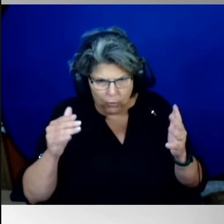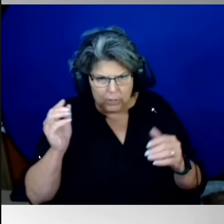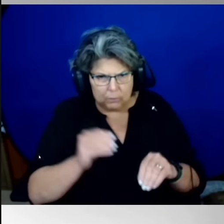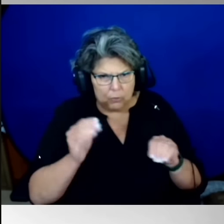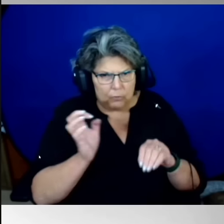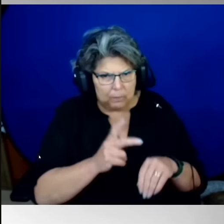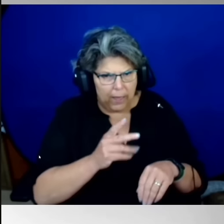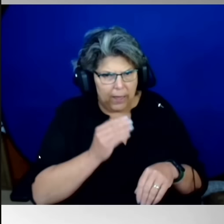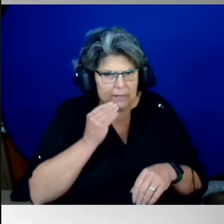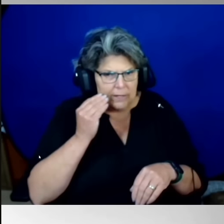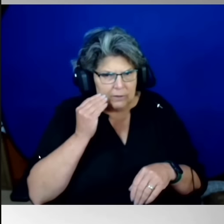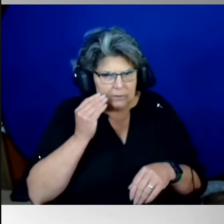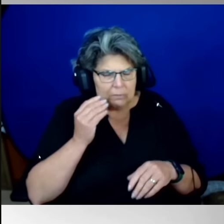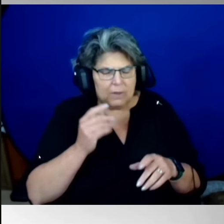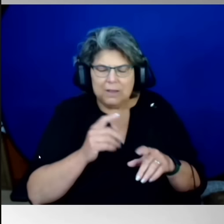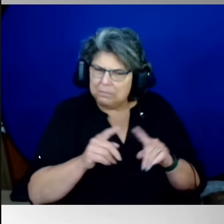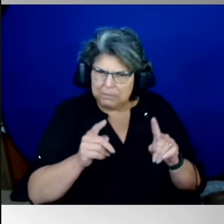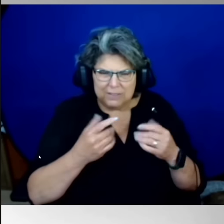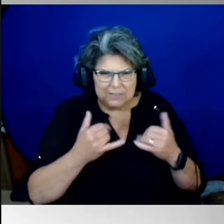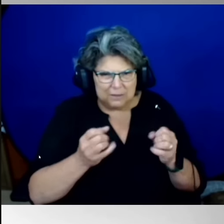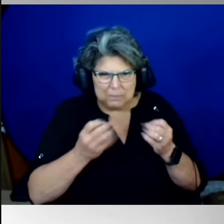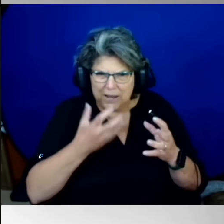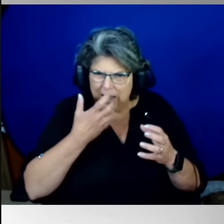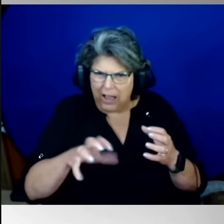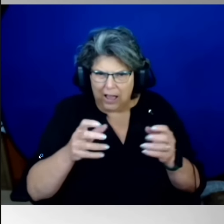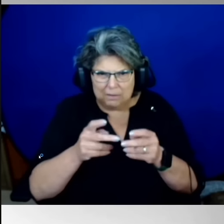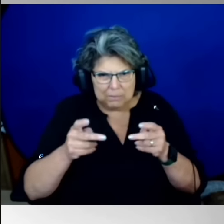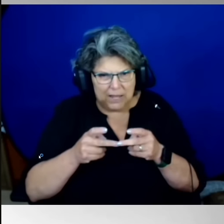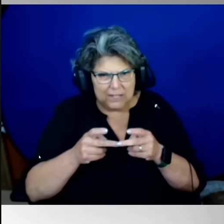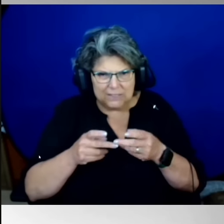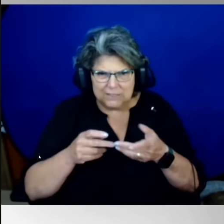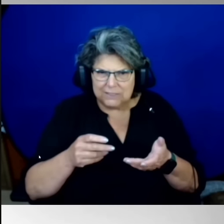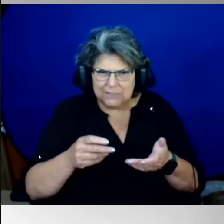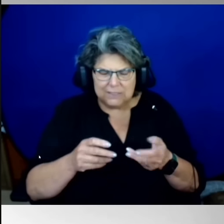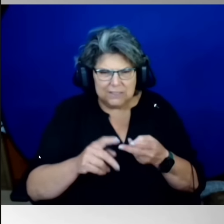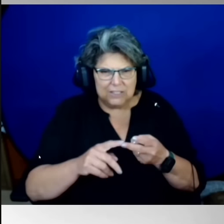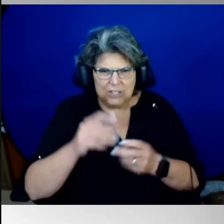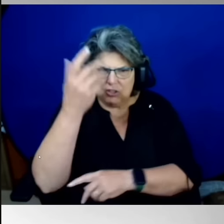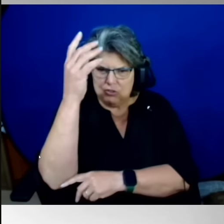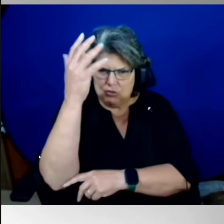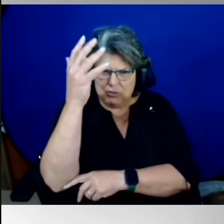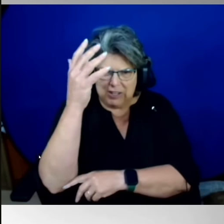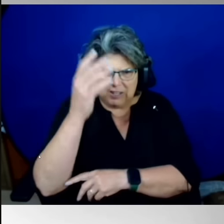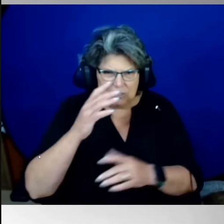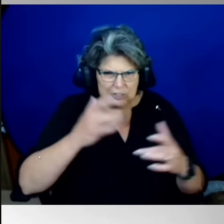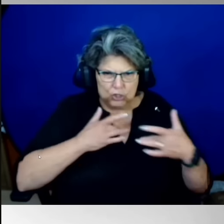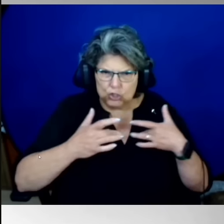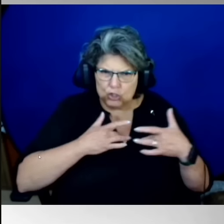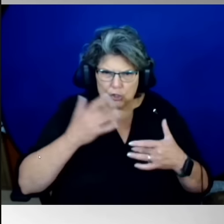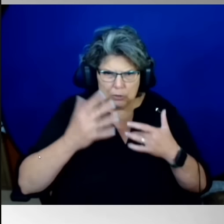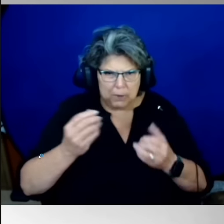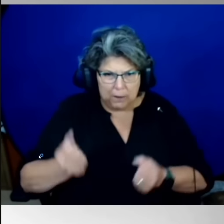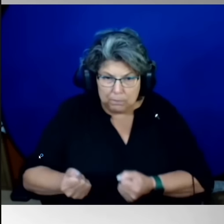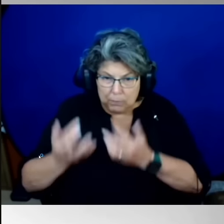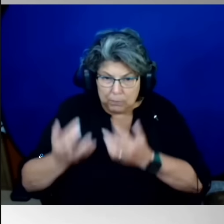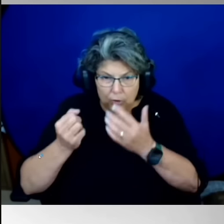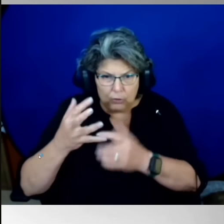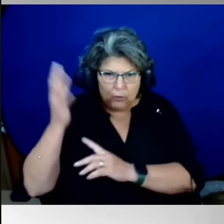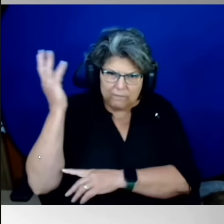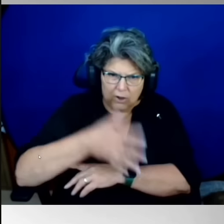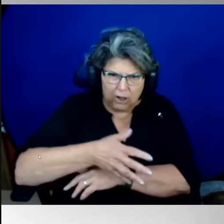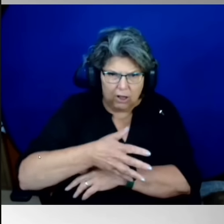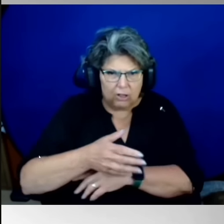lots of pockets of heat and so forth within that area, hazard trees that we're trying to mitigate and so forth. So we want to get the folks back